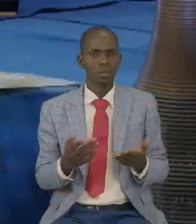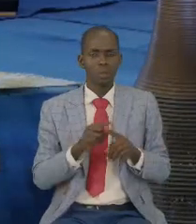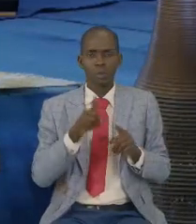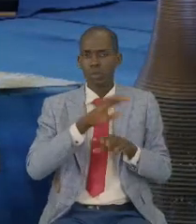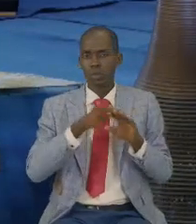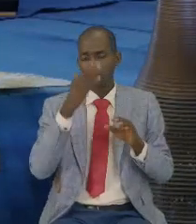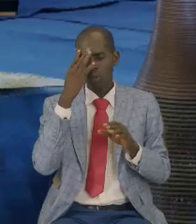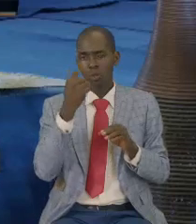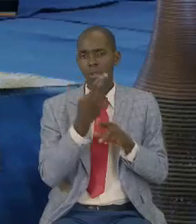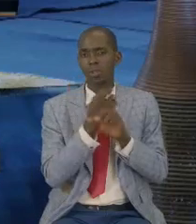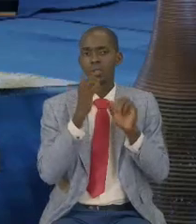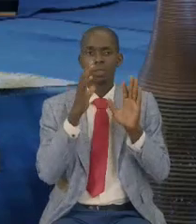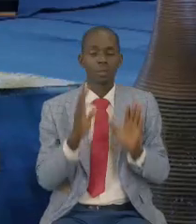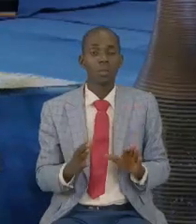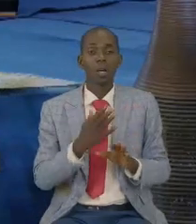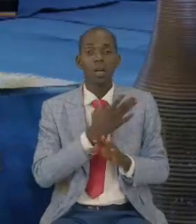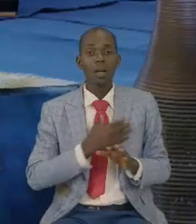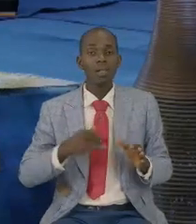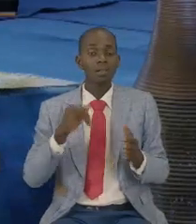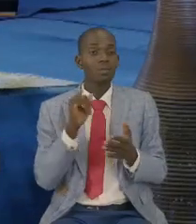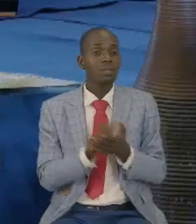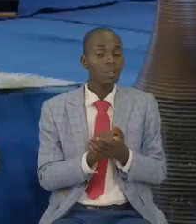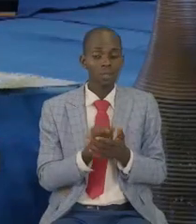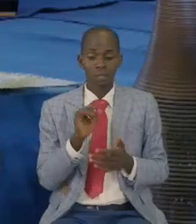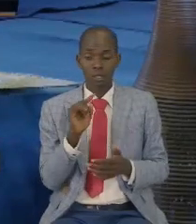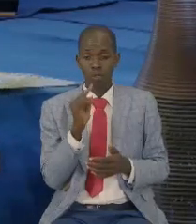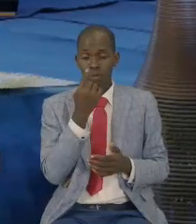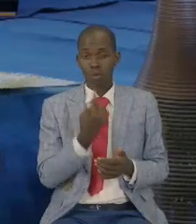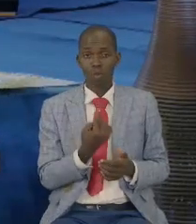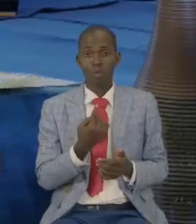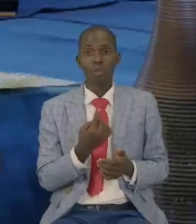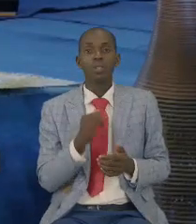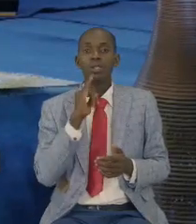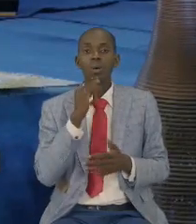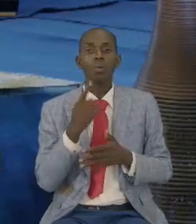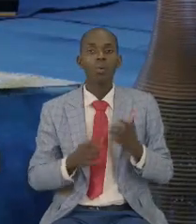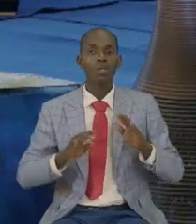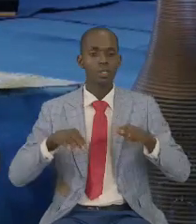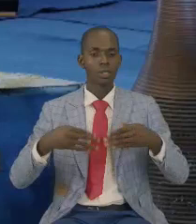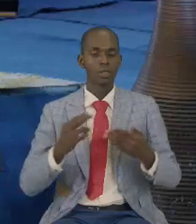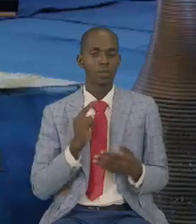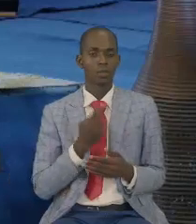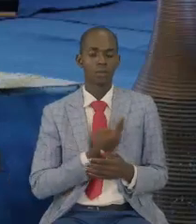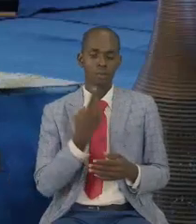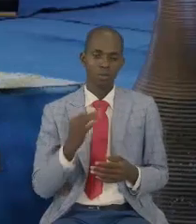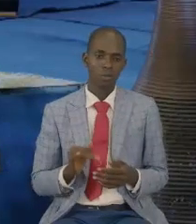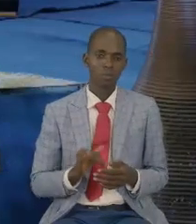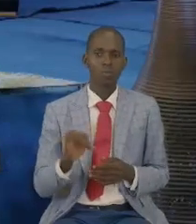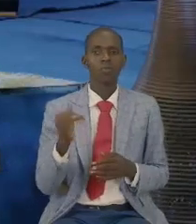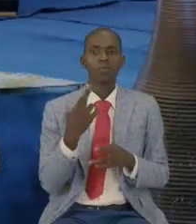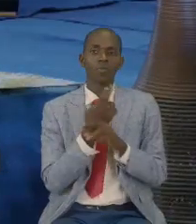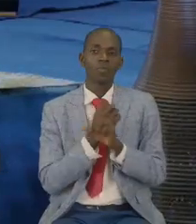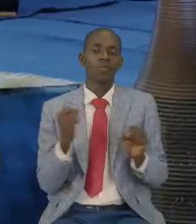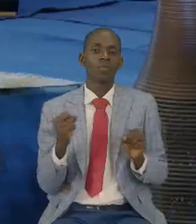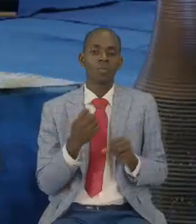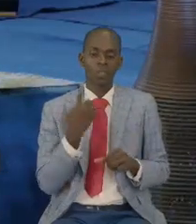that alone is what gives us eternal redemption, eternal reconciliation with